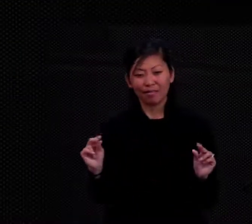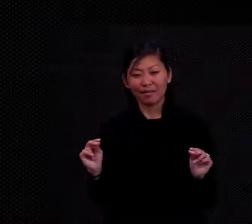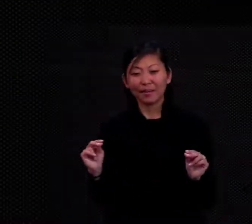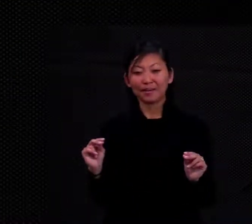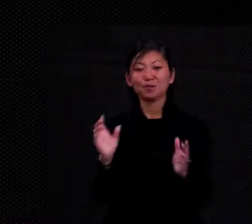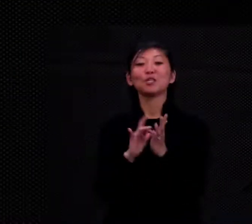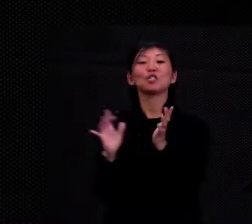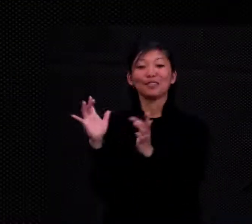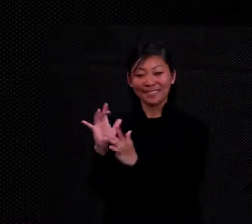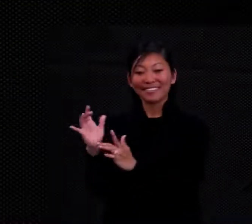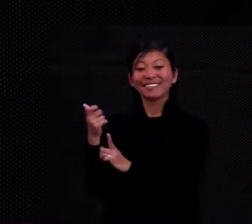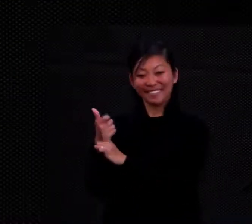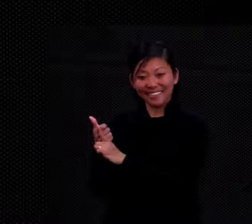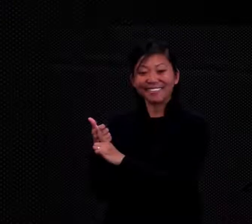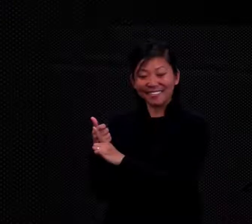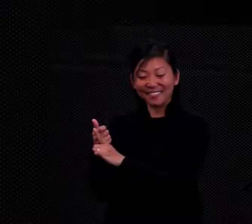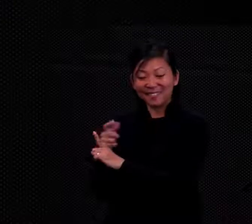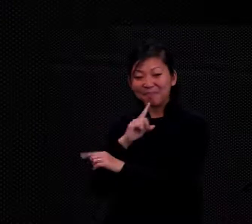because Jesus is.